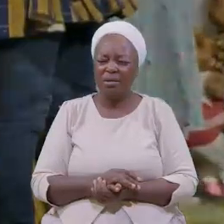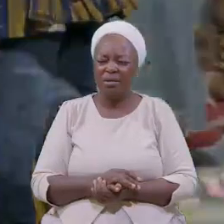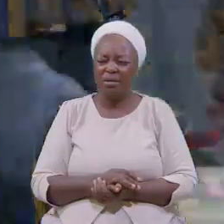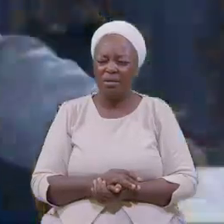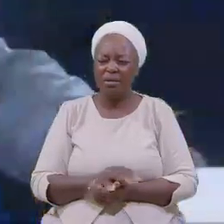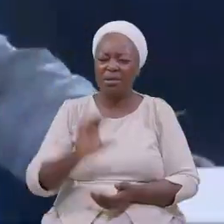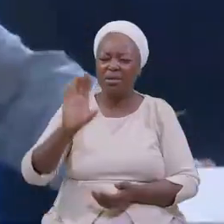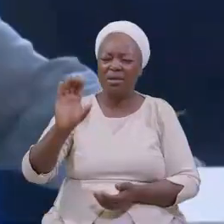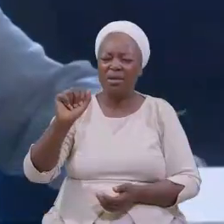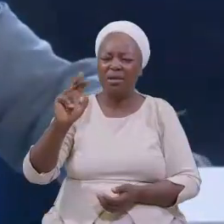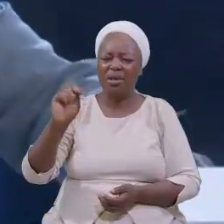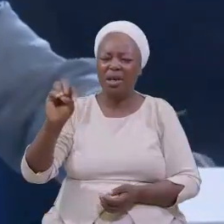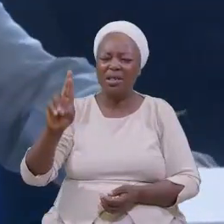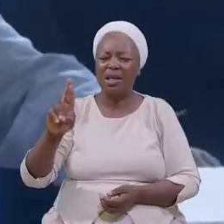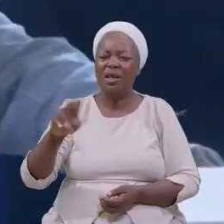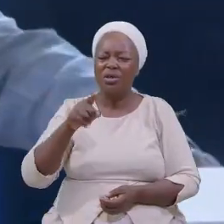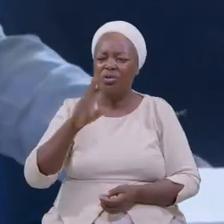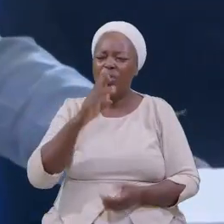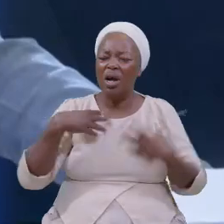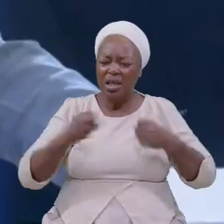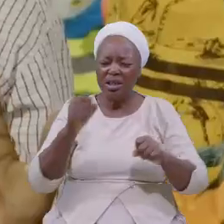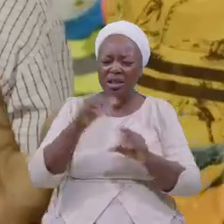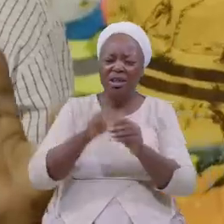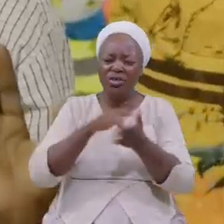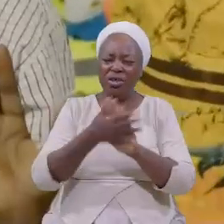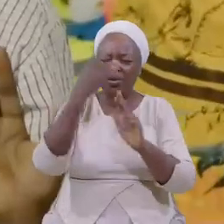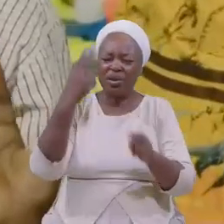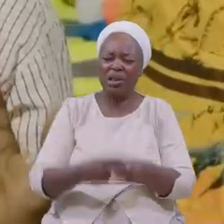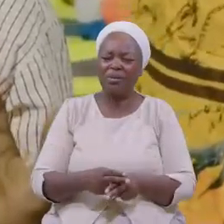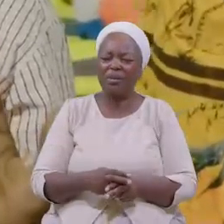Cancer, you are healed in Jesus' name.